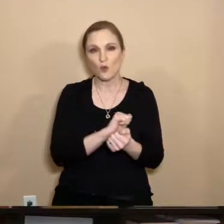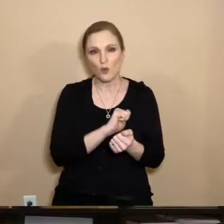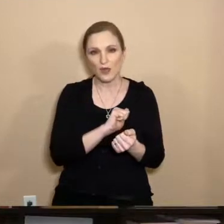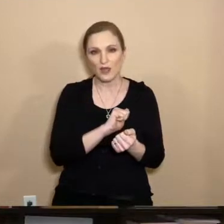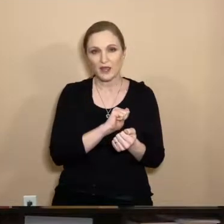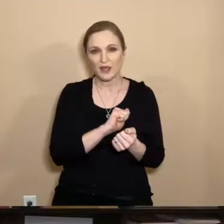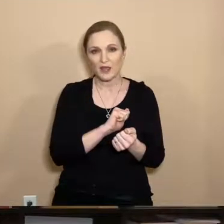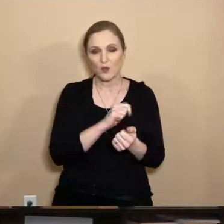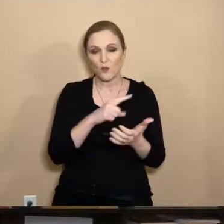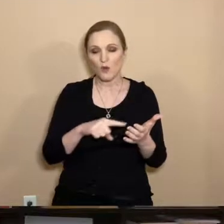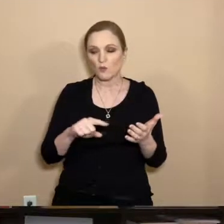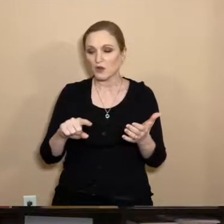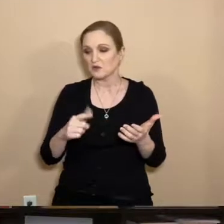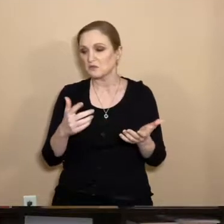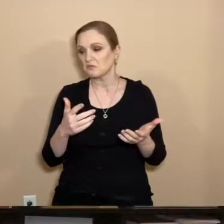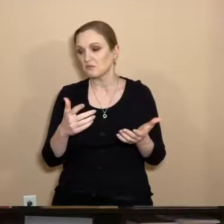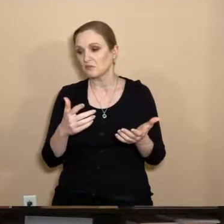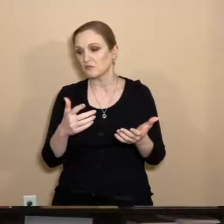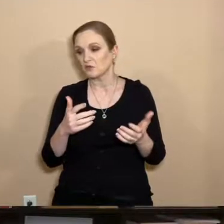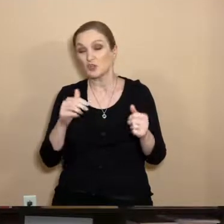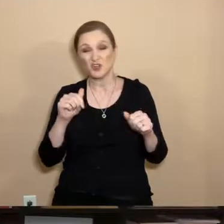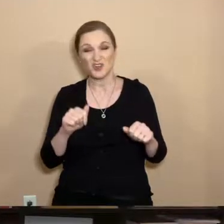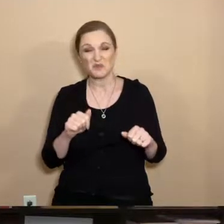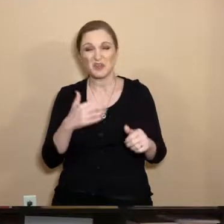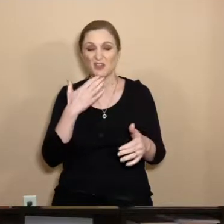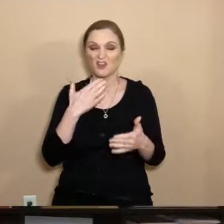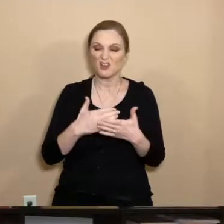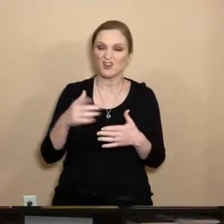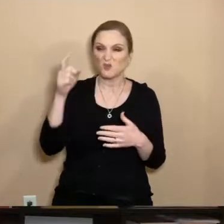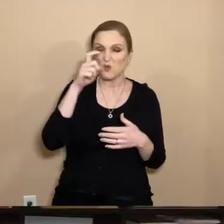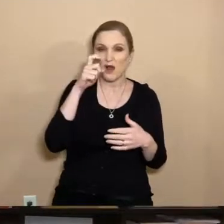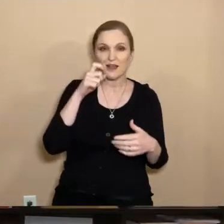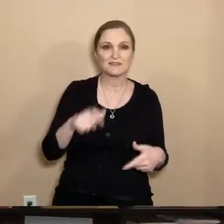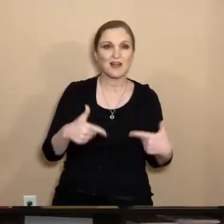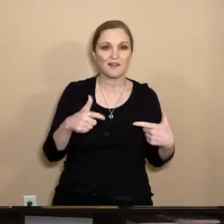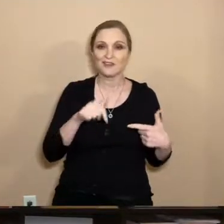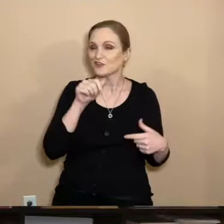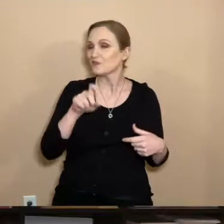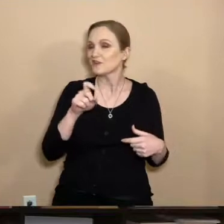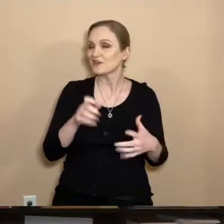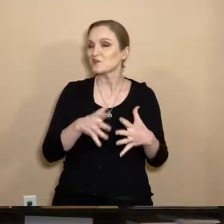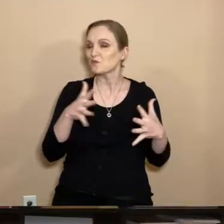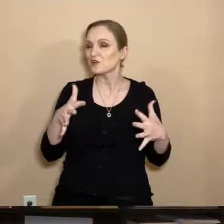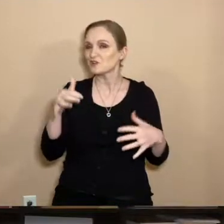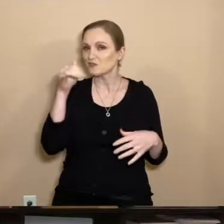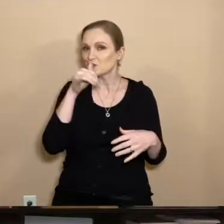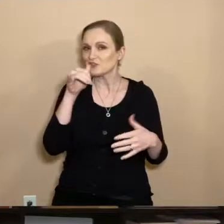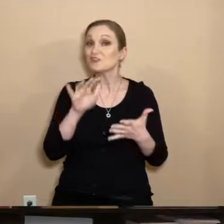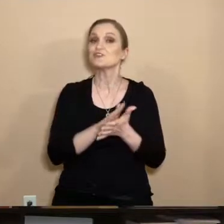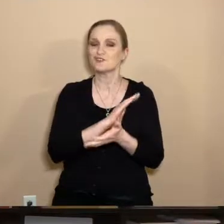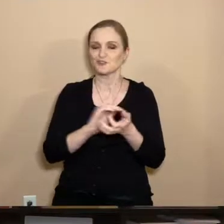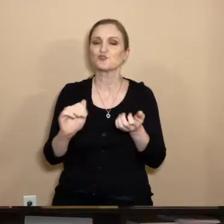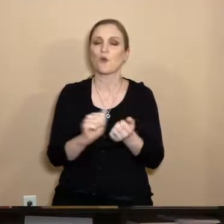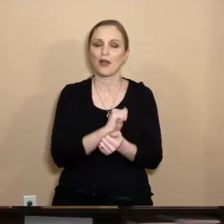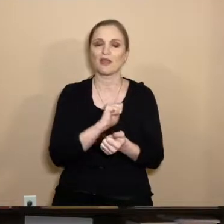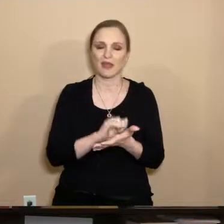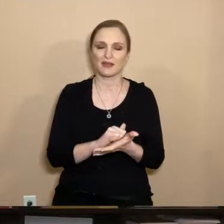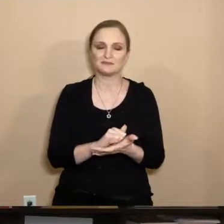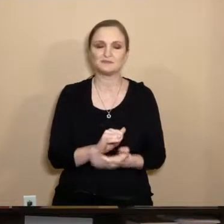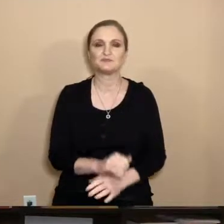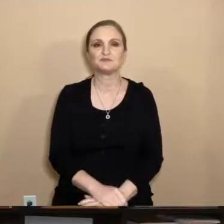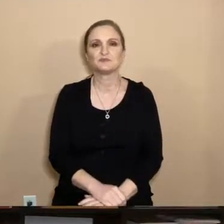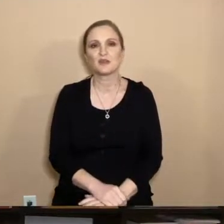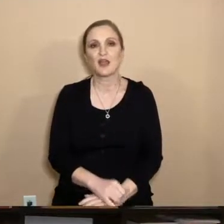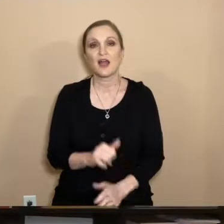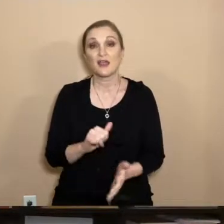what could otherwise be a good and wise life. It doesn't take much foolishness to destroy that. And that's